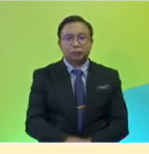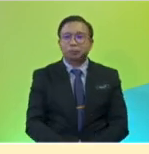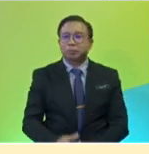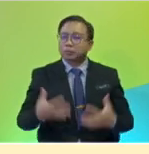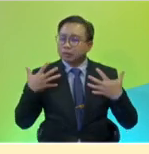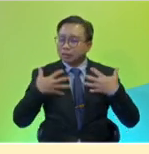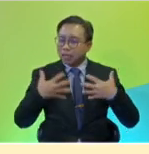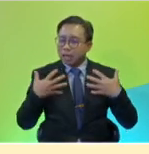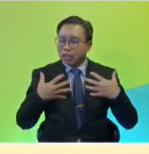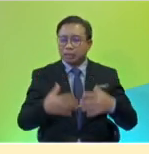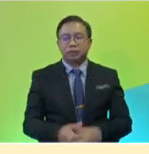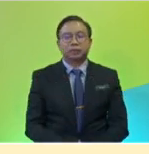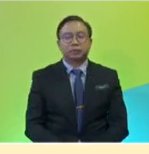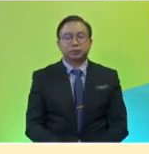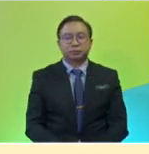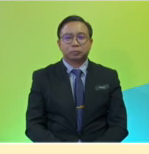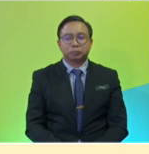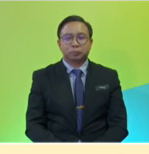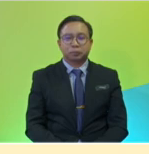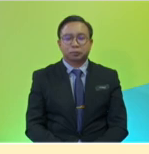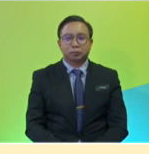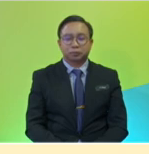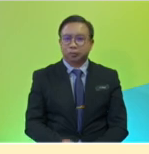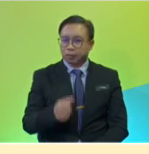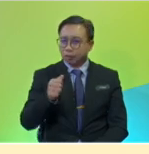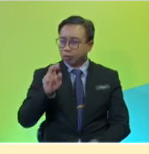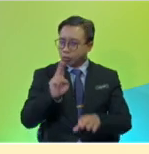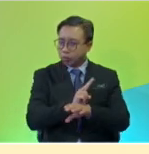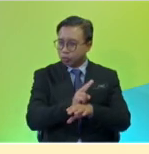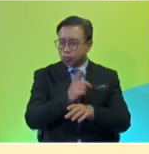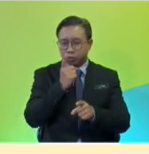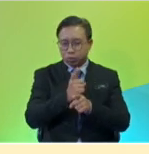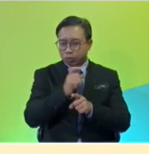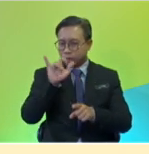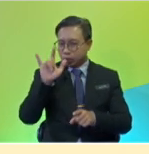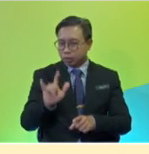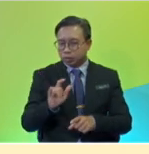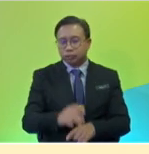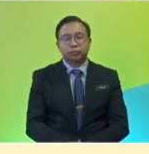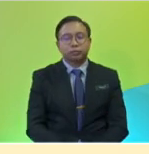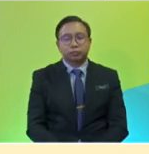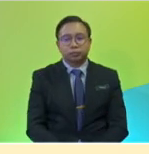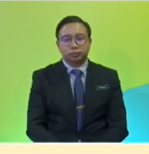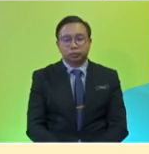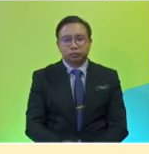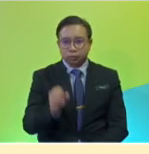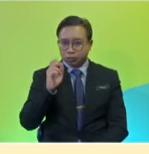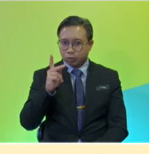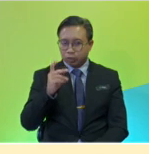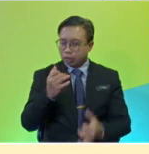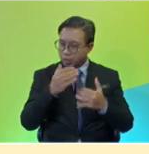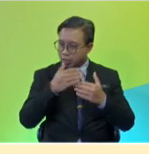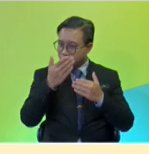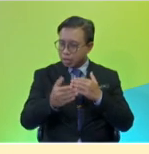Scary, scarier. All right, you use it correctly. Double thumbs up for you. Well okay, done.